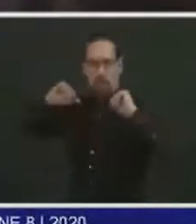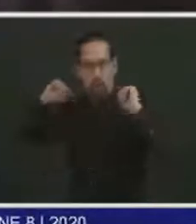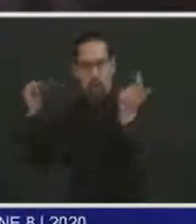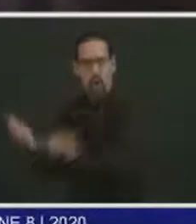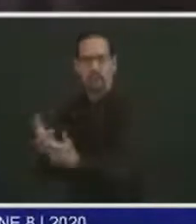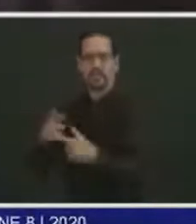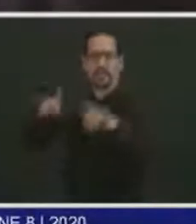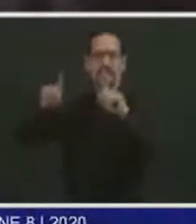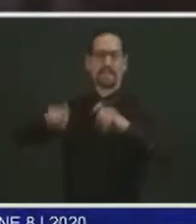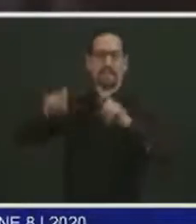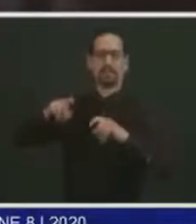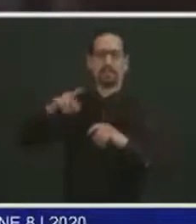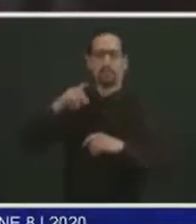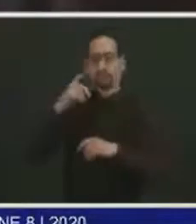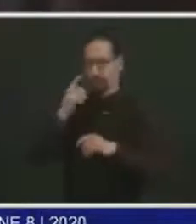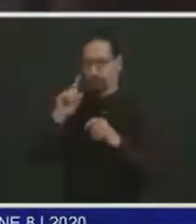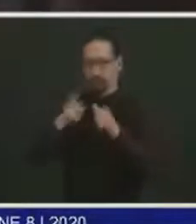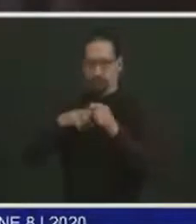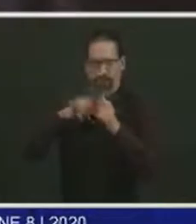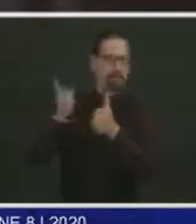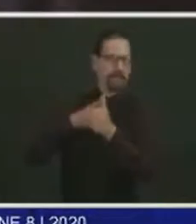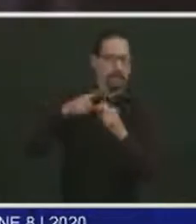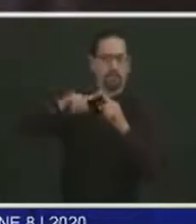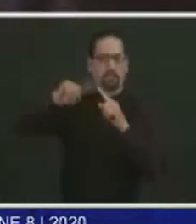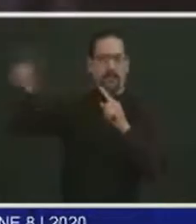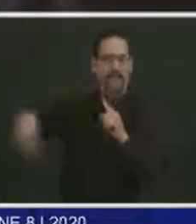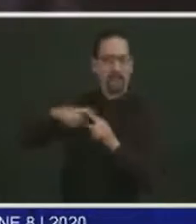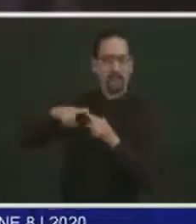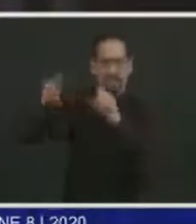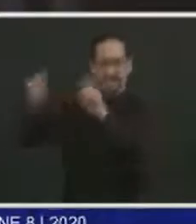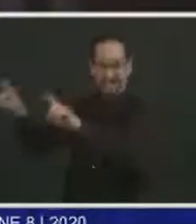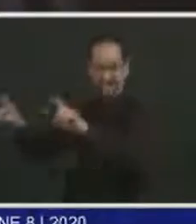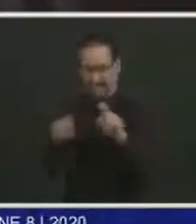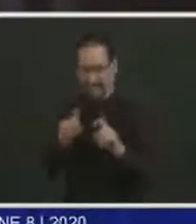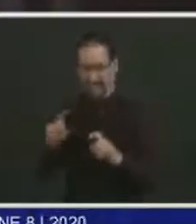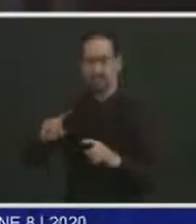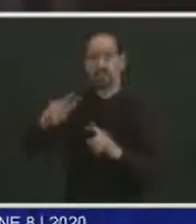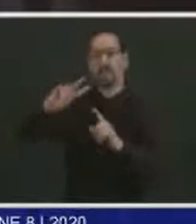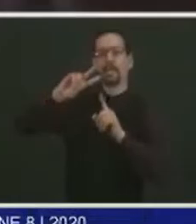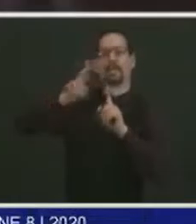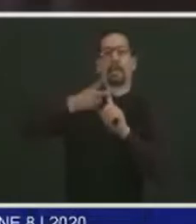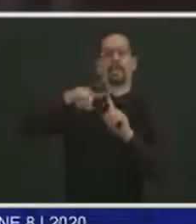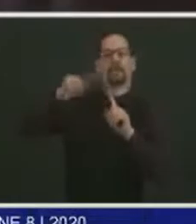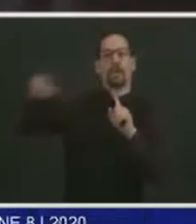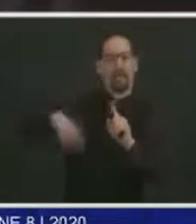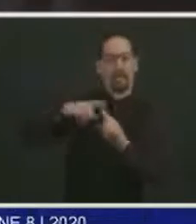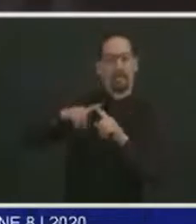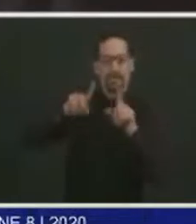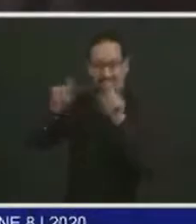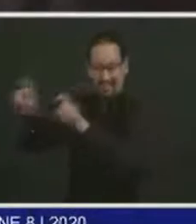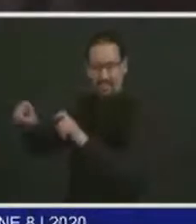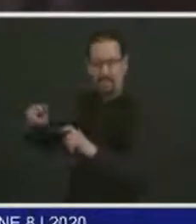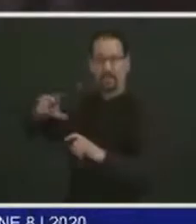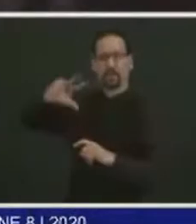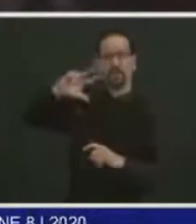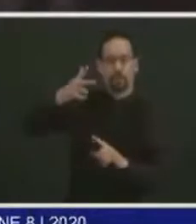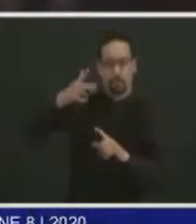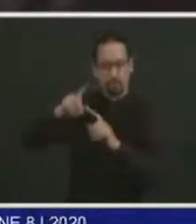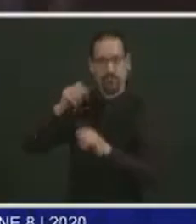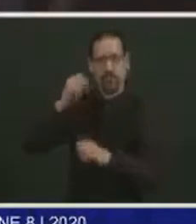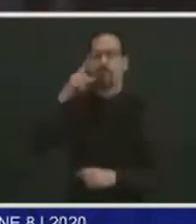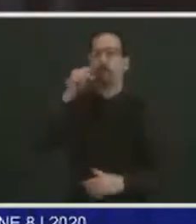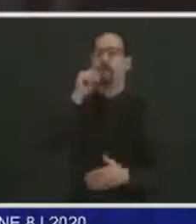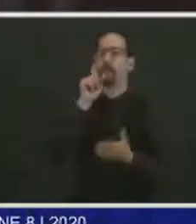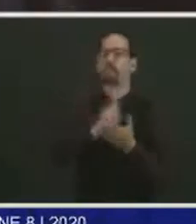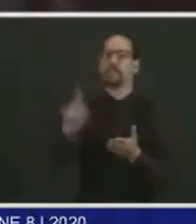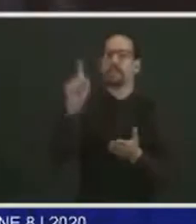Our goal is to continue to test the employees of nursing homes once every week to 2 weeks, continuously, and that has